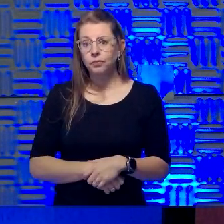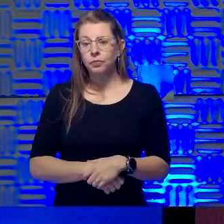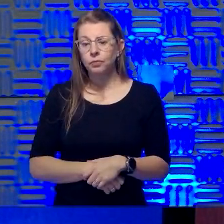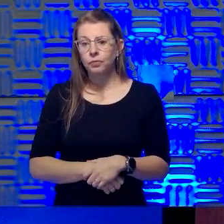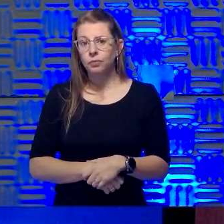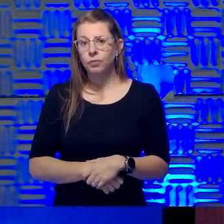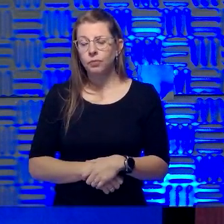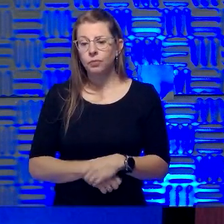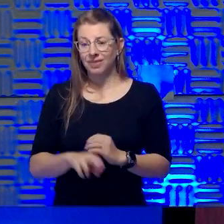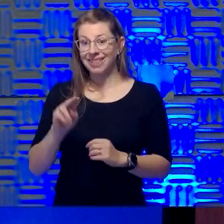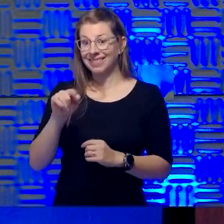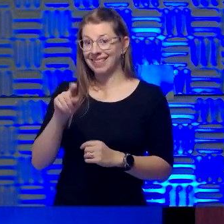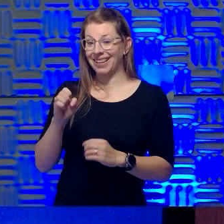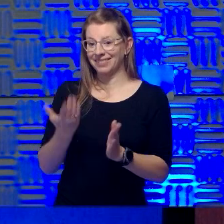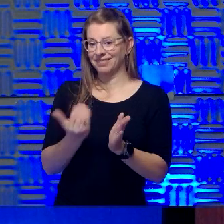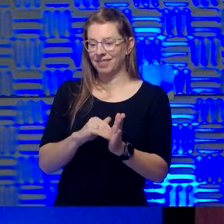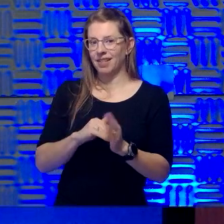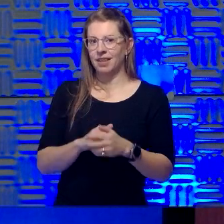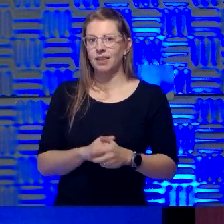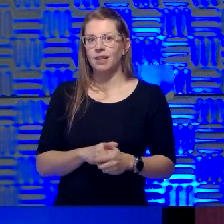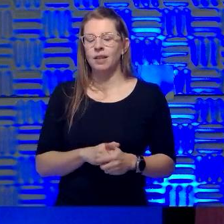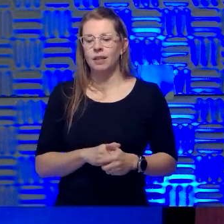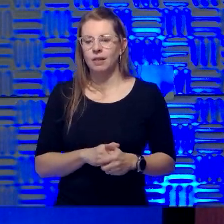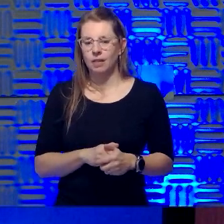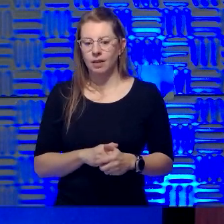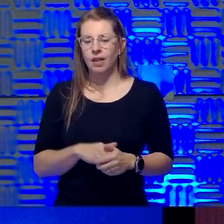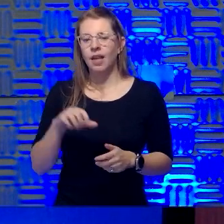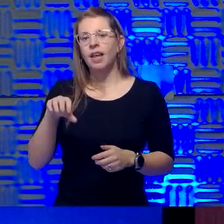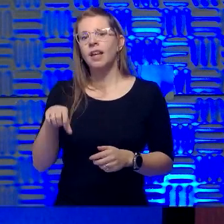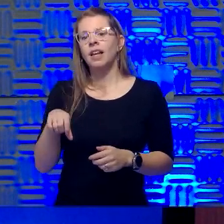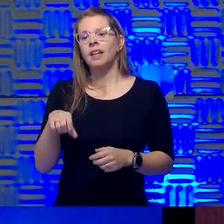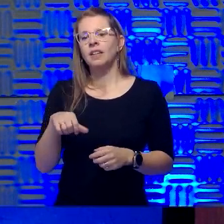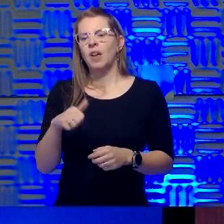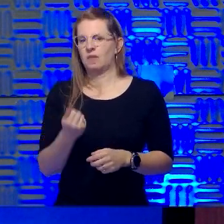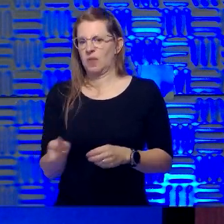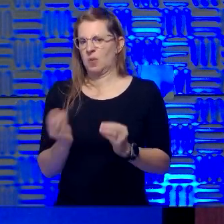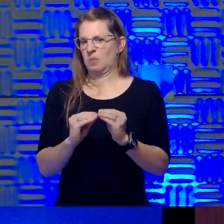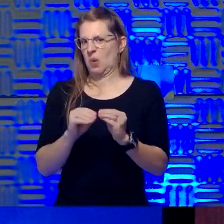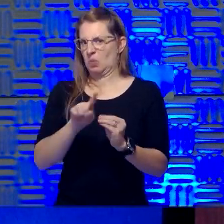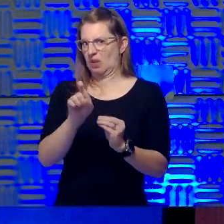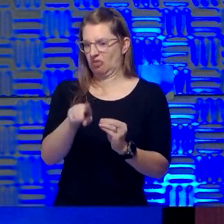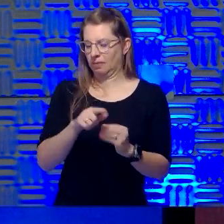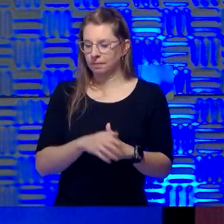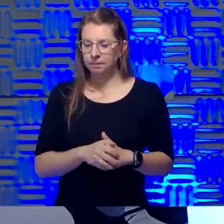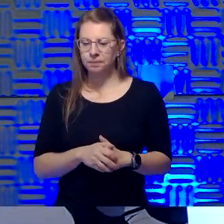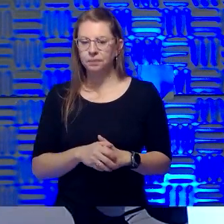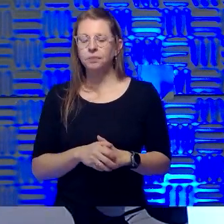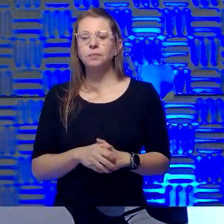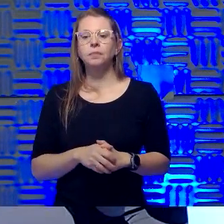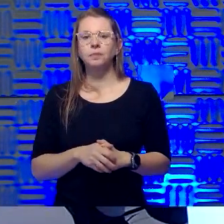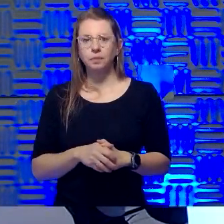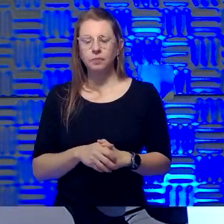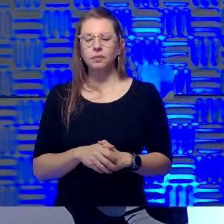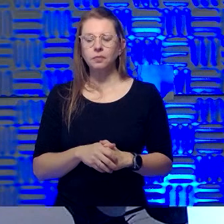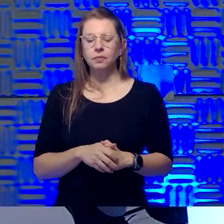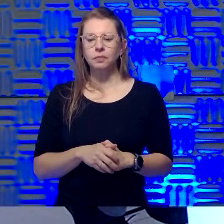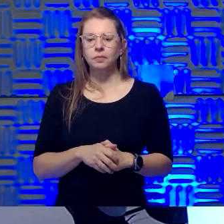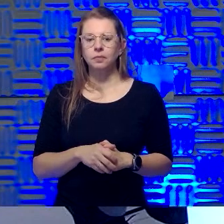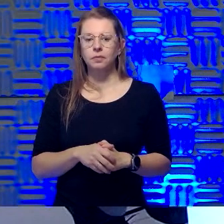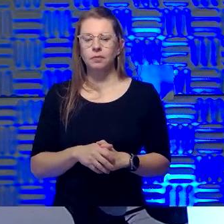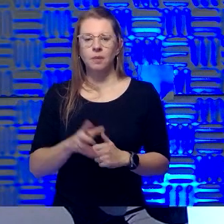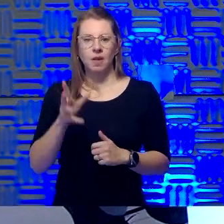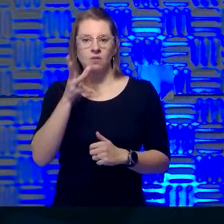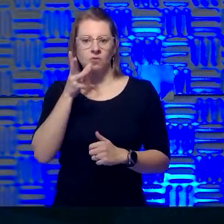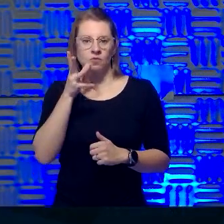This is Nate. I have another couple questions. So I have one. It's a